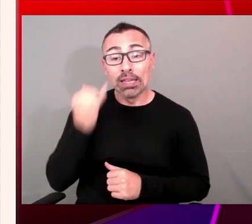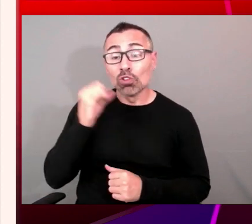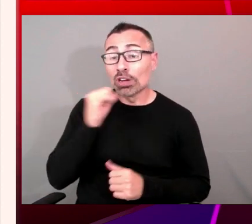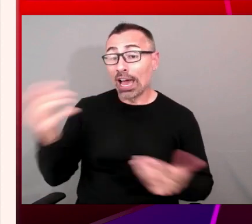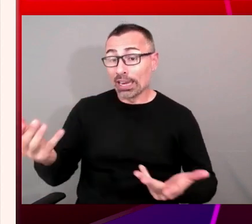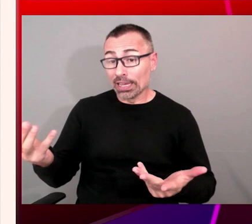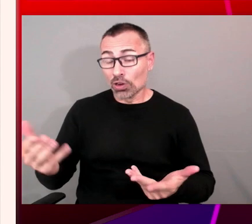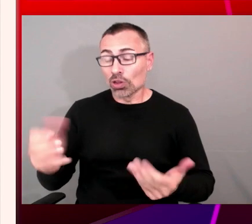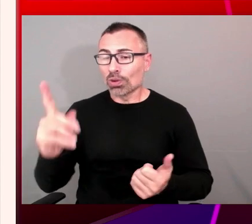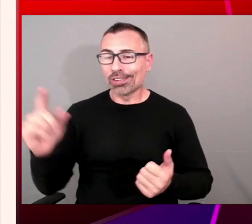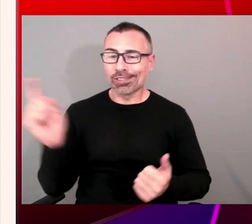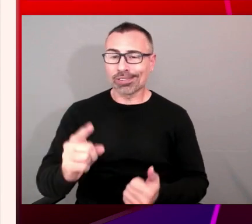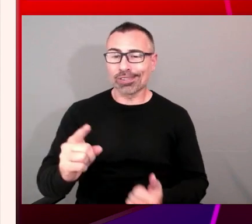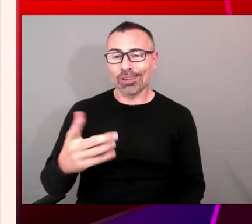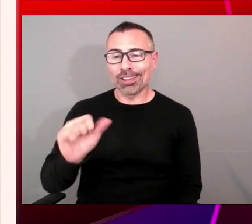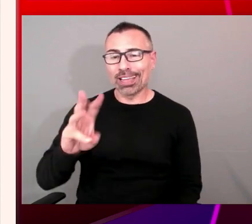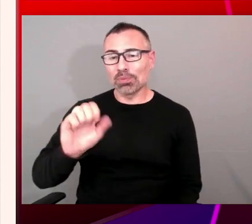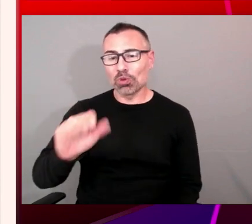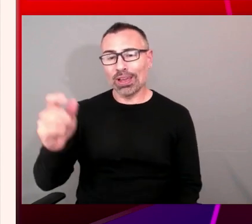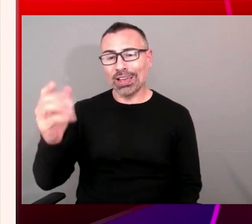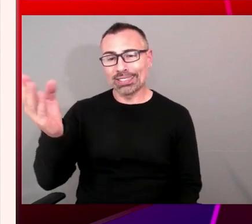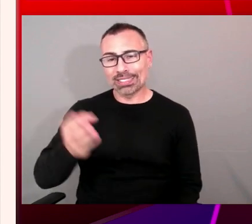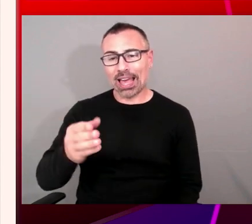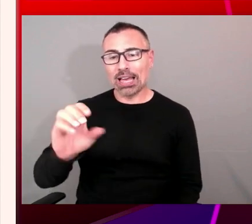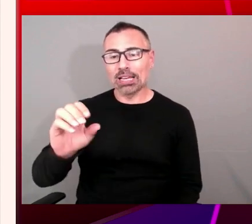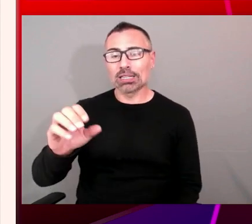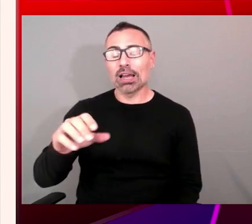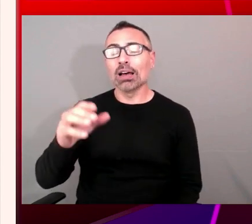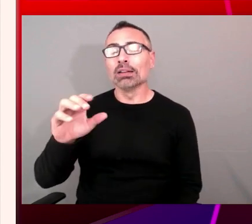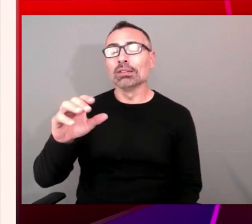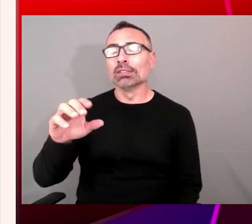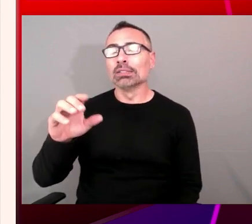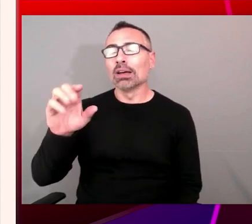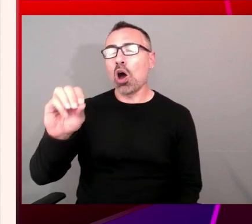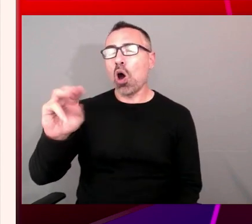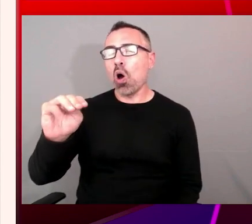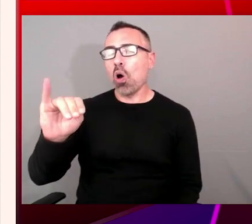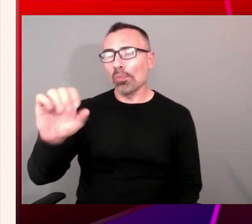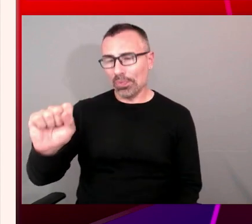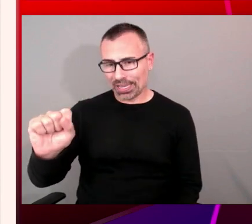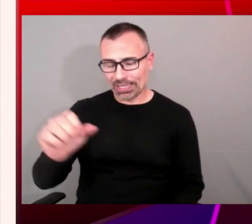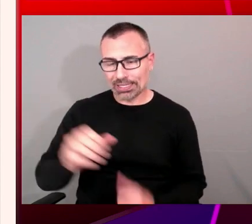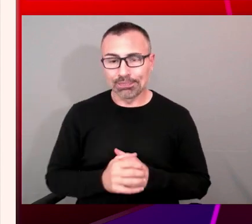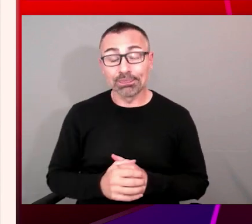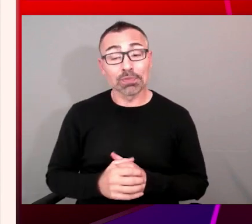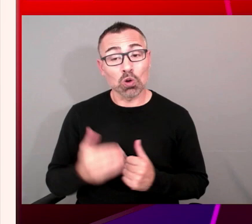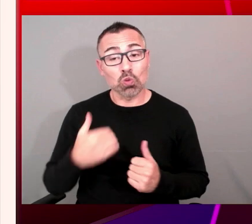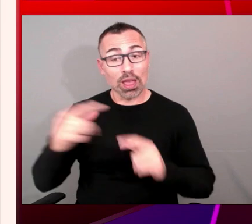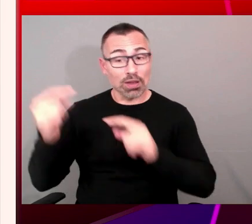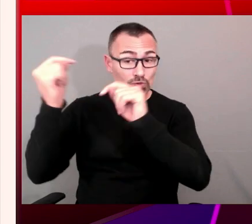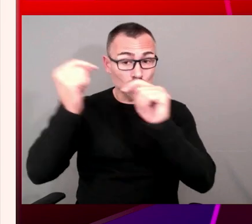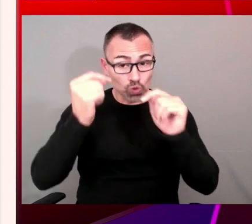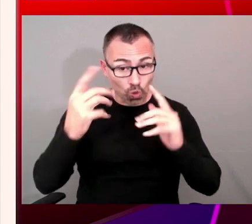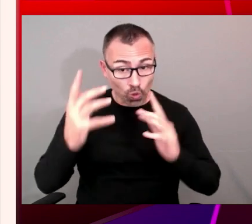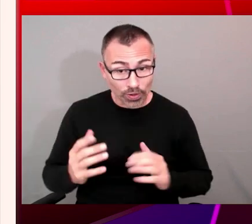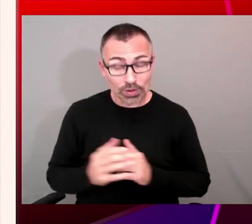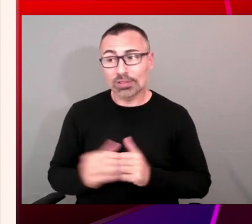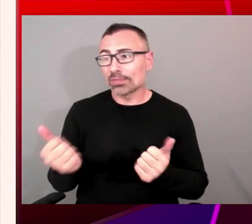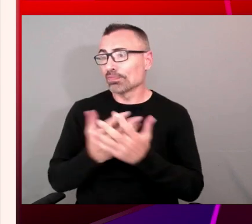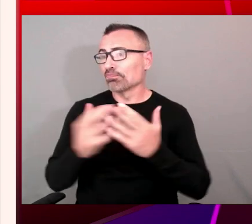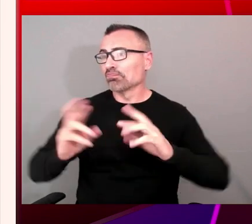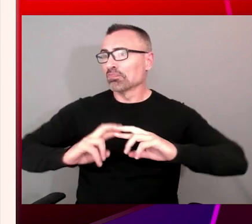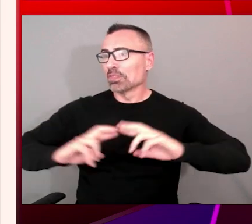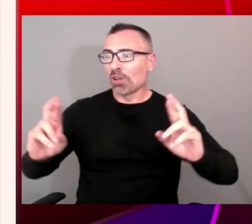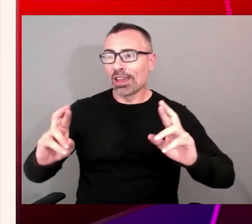aws.amazon.com/omics. Mm-hmm. Very easy, hopefully, to remember. And you can get started from there. So we have tutorials. All this is ready and